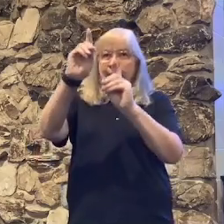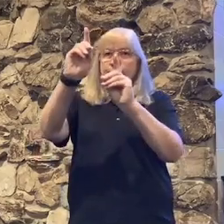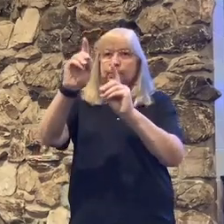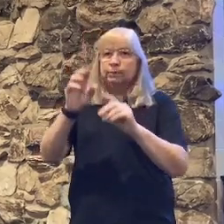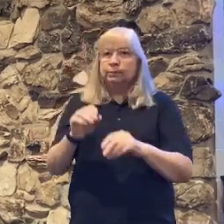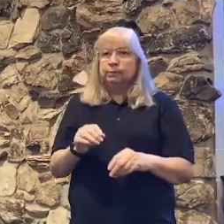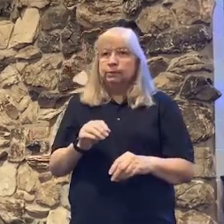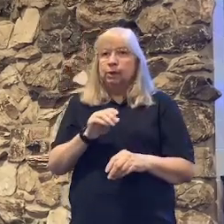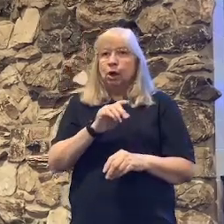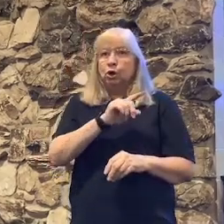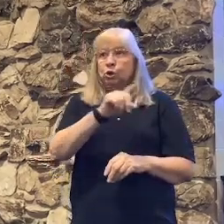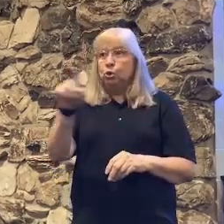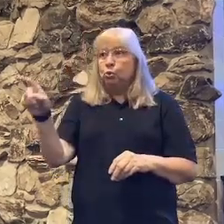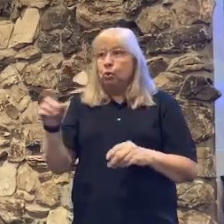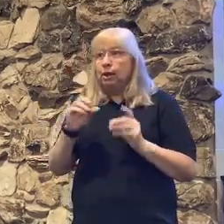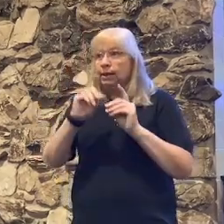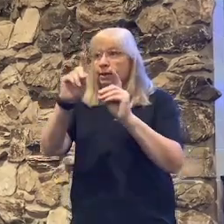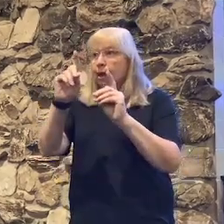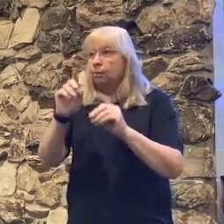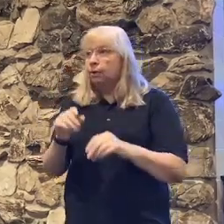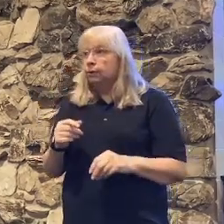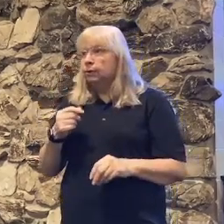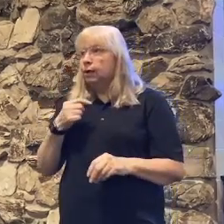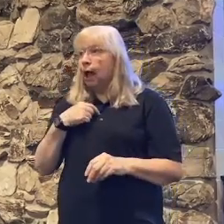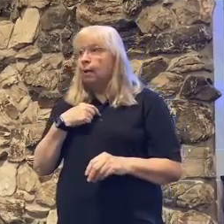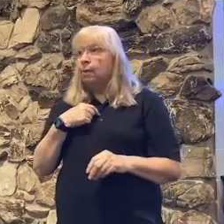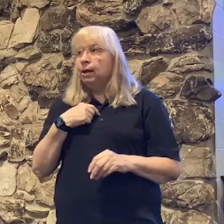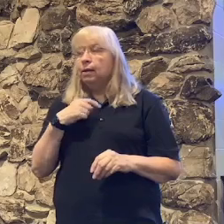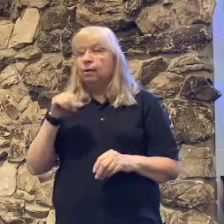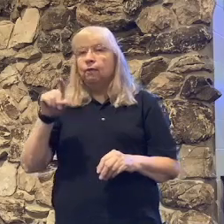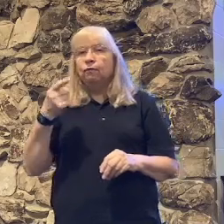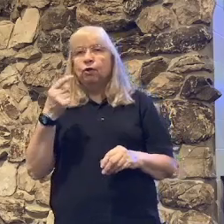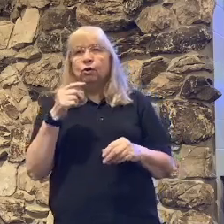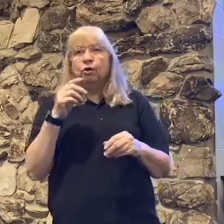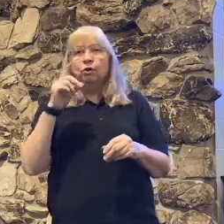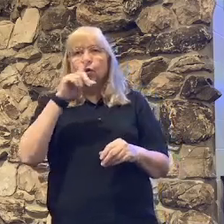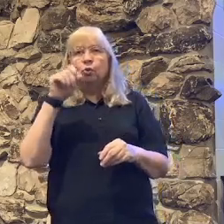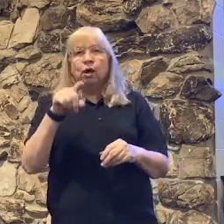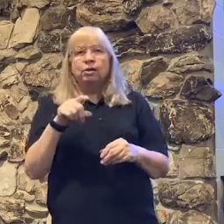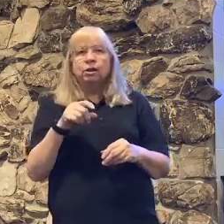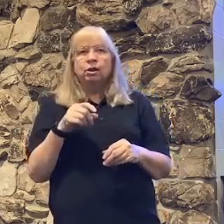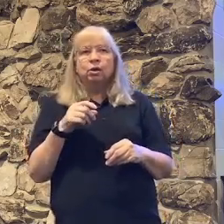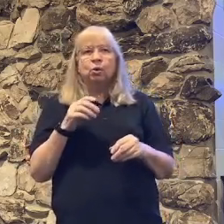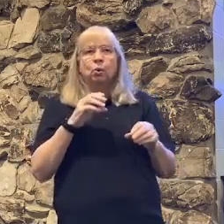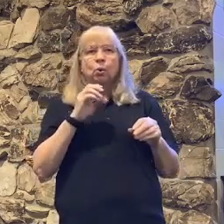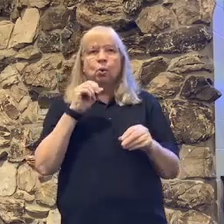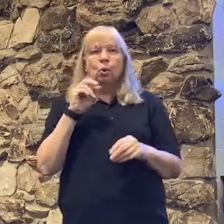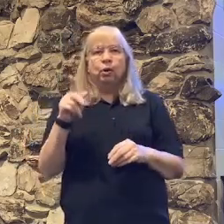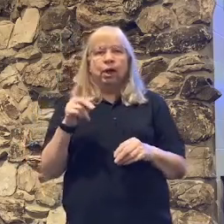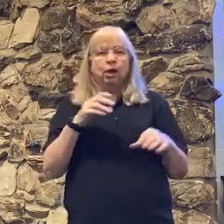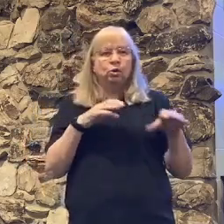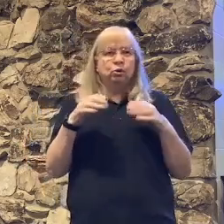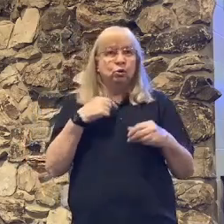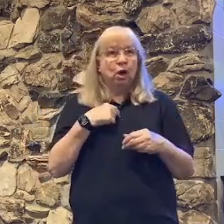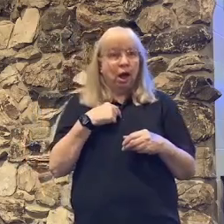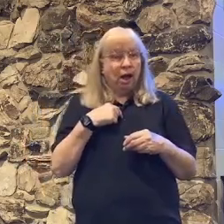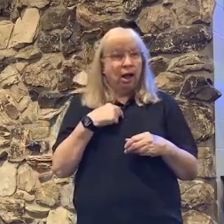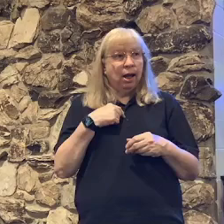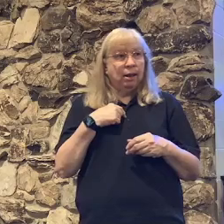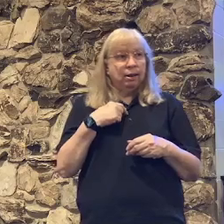Are you a disciple? I think one of the first questions I'd ask myself is, okay, do I define myself as a